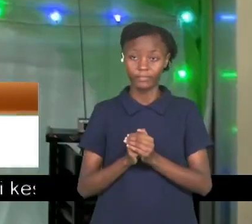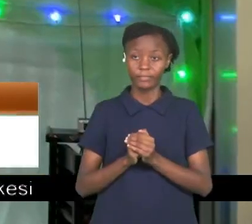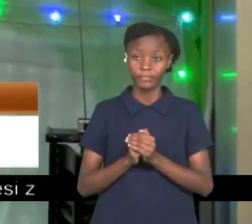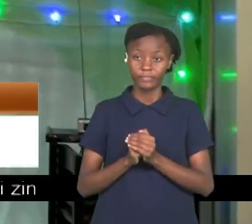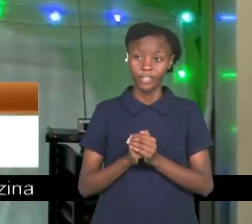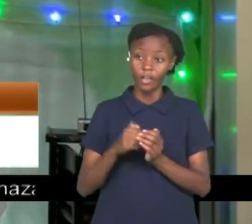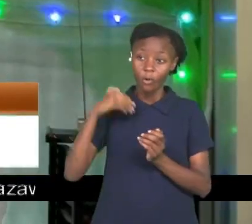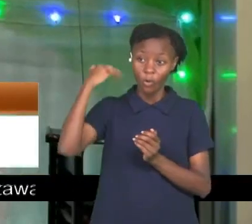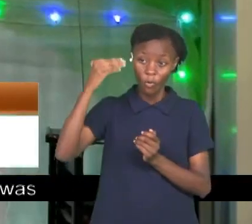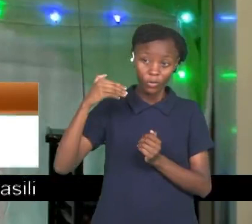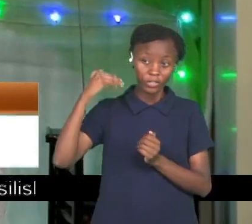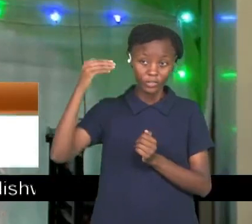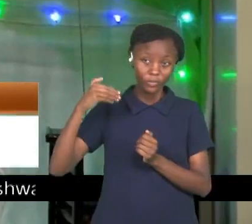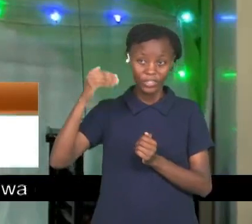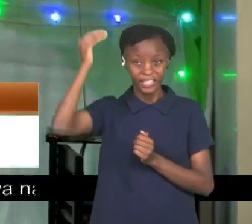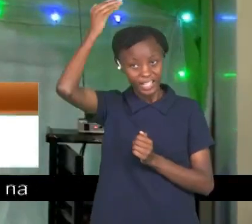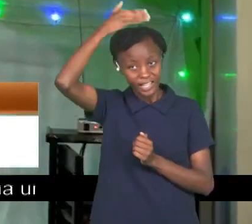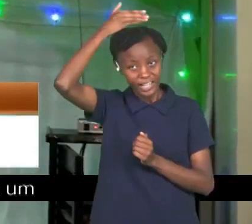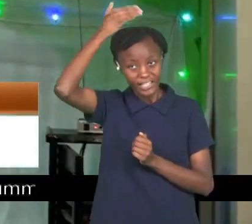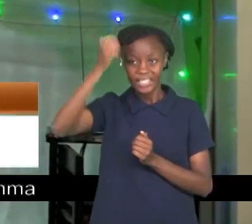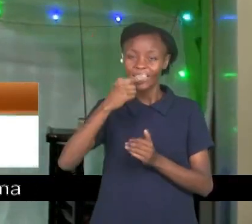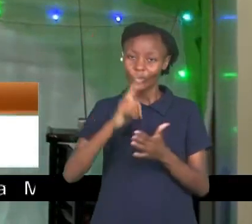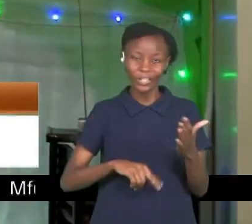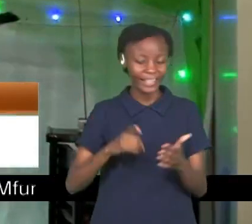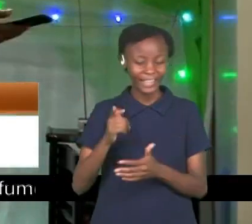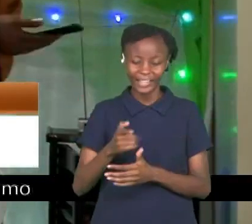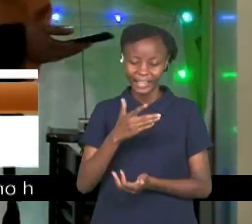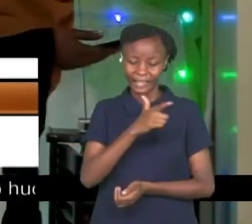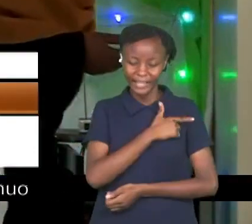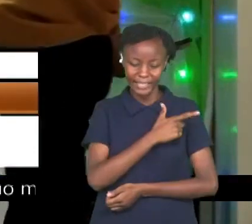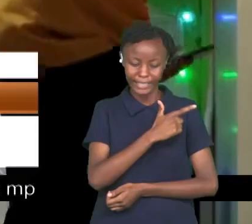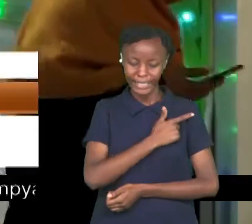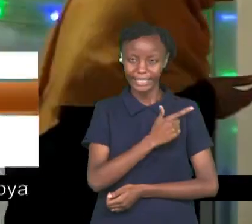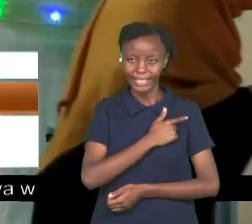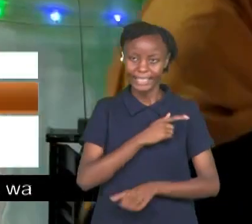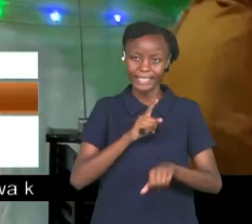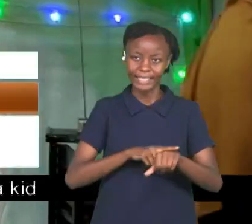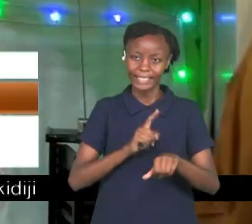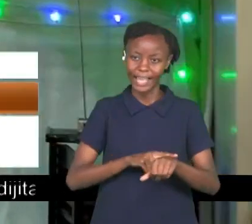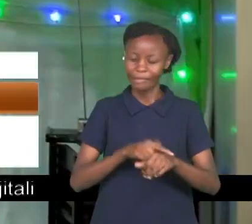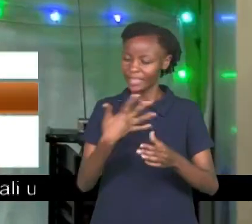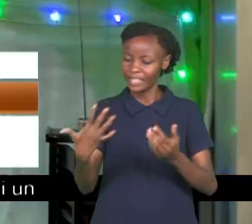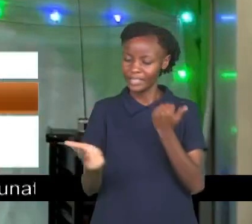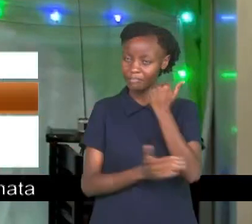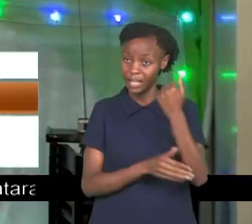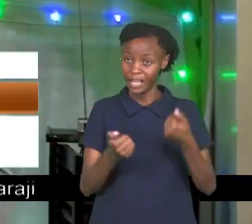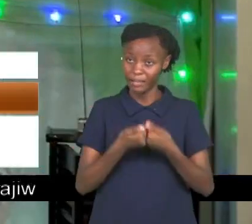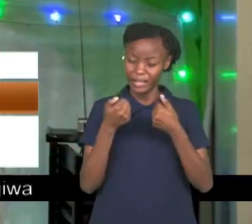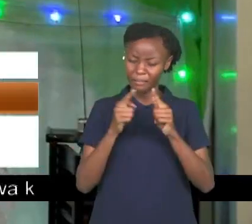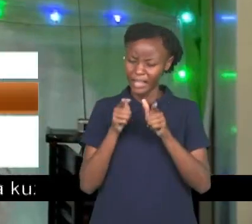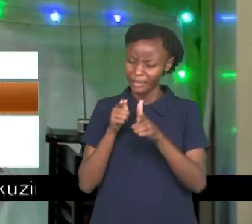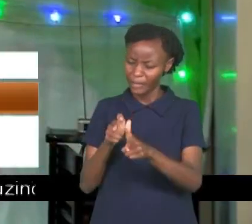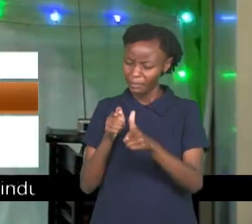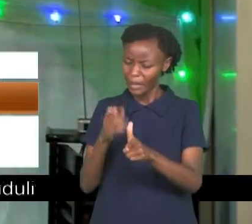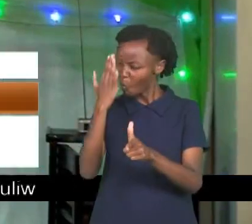that nurses are depicted as people who are sleeping on their job whenever things will happen in the hospitals. And they are blamed. Do you know